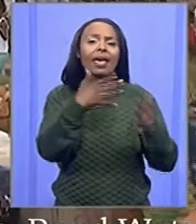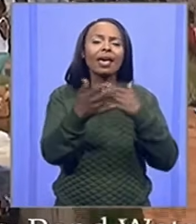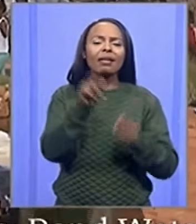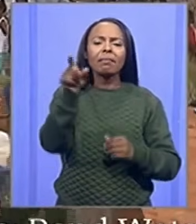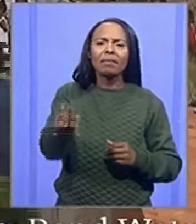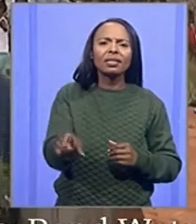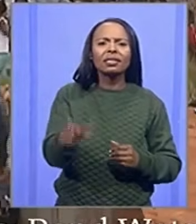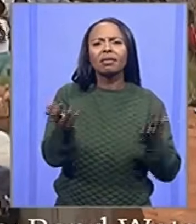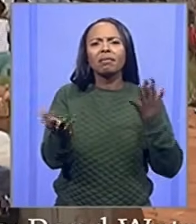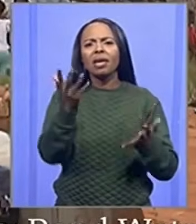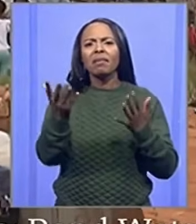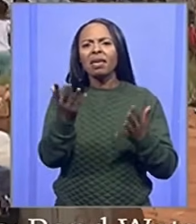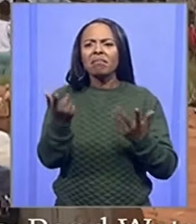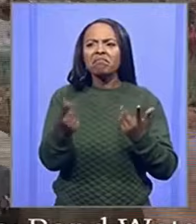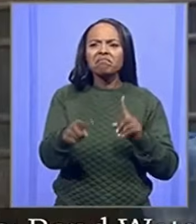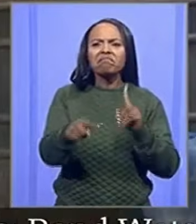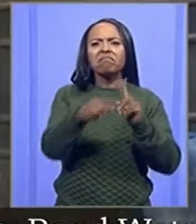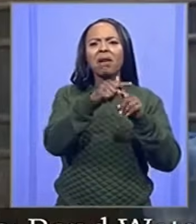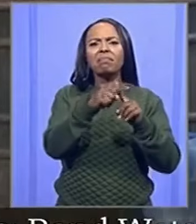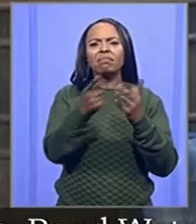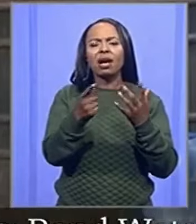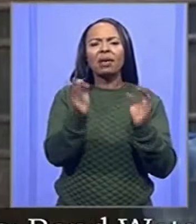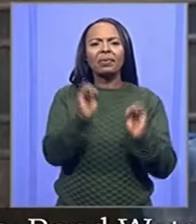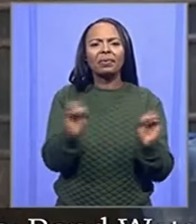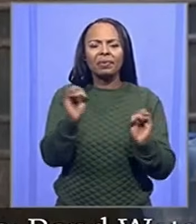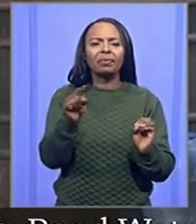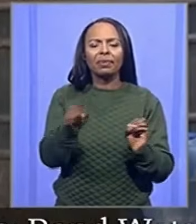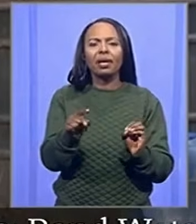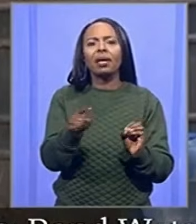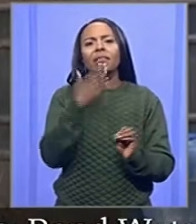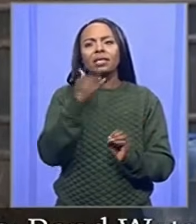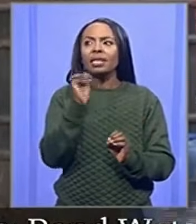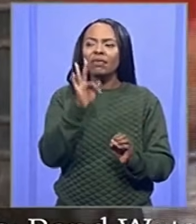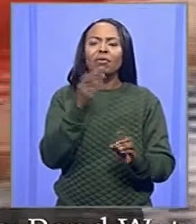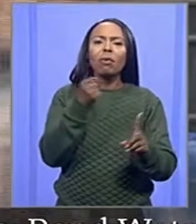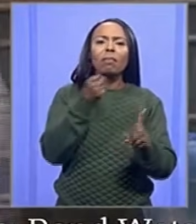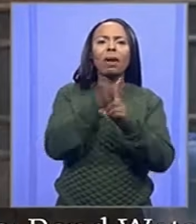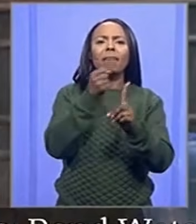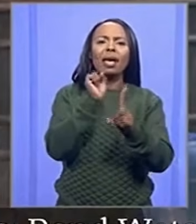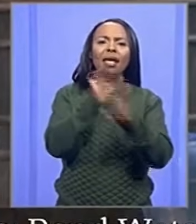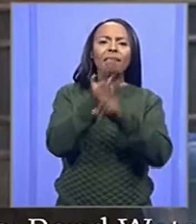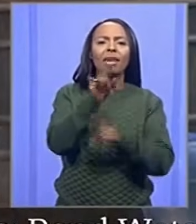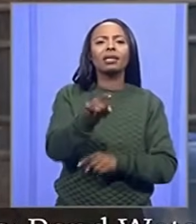is impacted by that, please refer to your local municipalities to